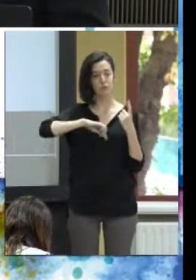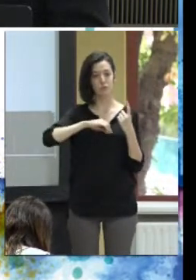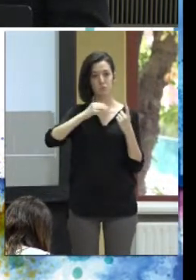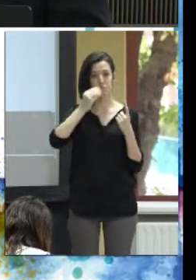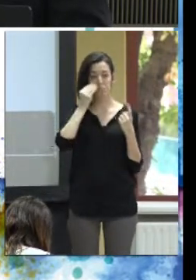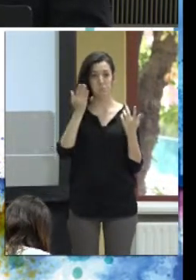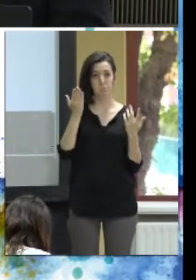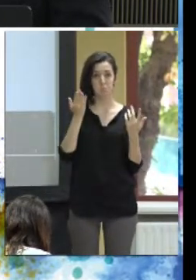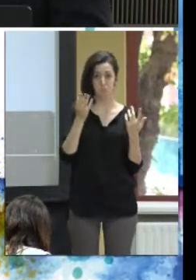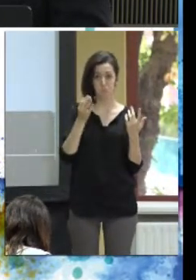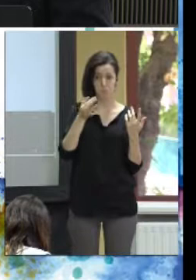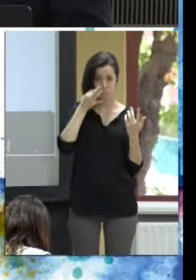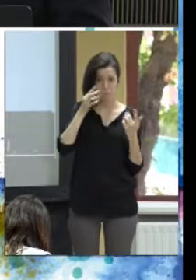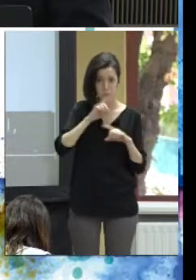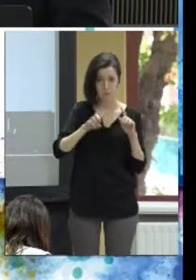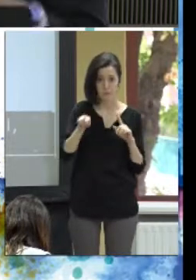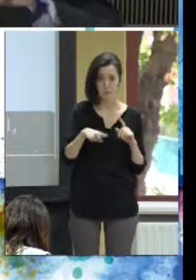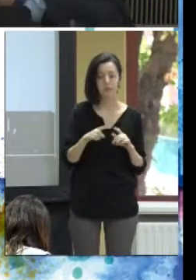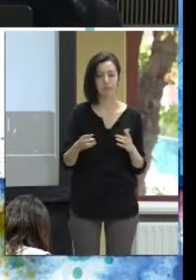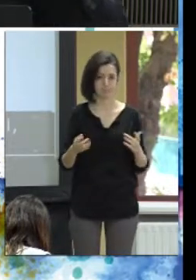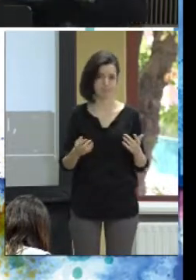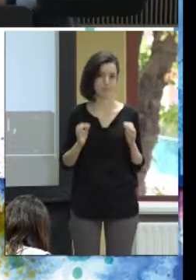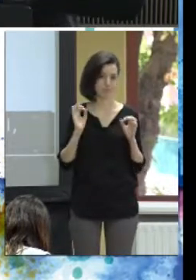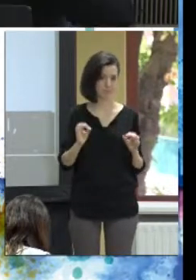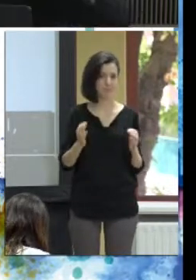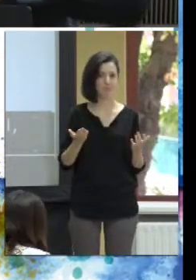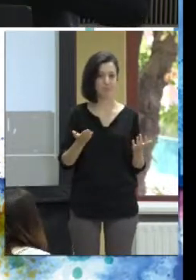Sometimes we didn't consider this to be a problem as such, but